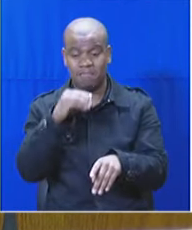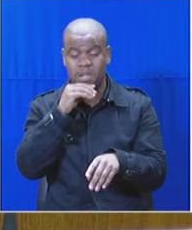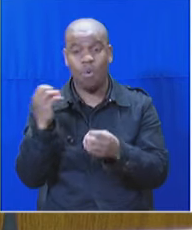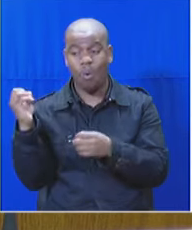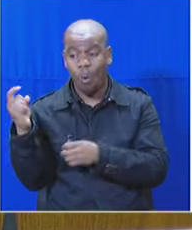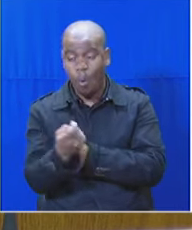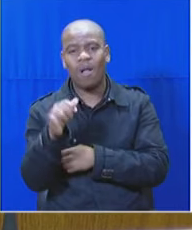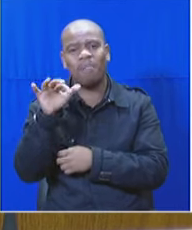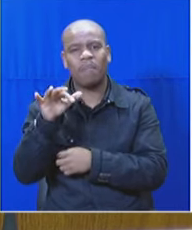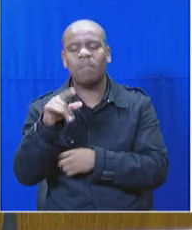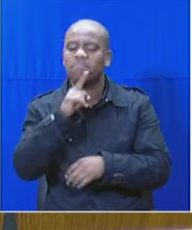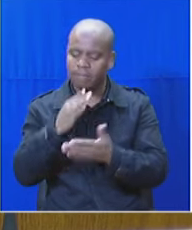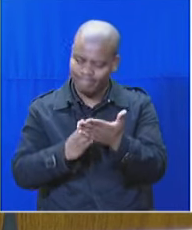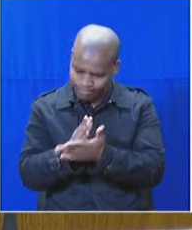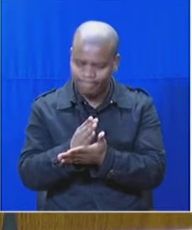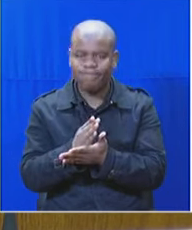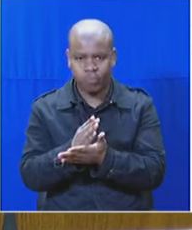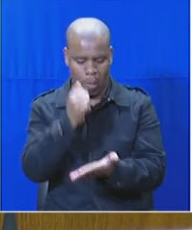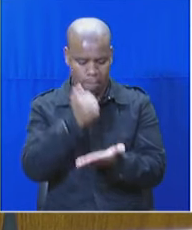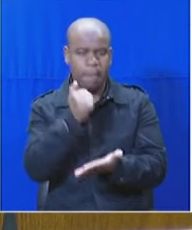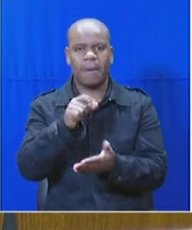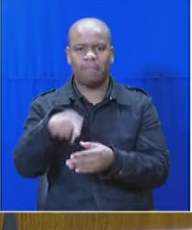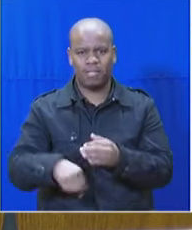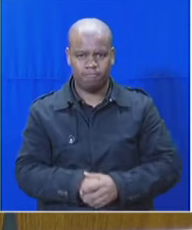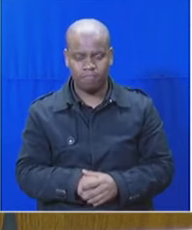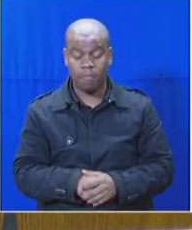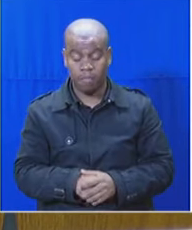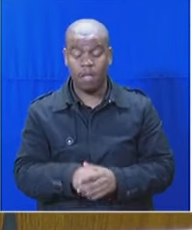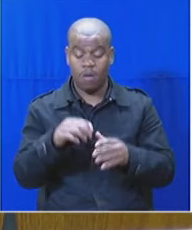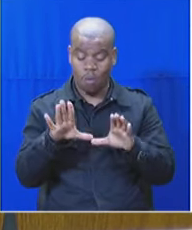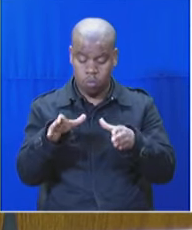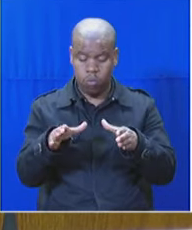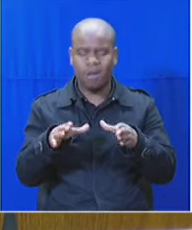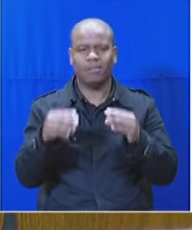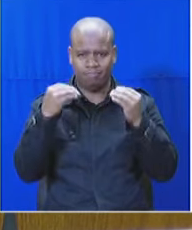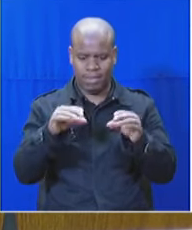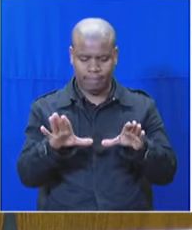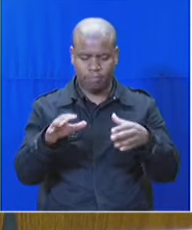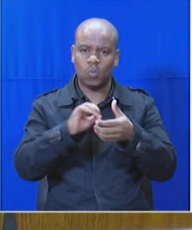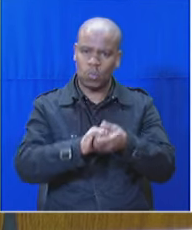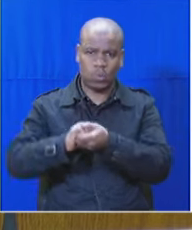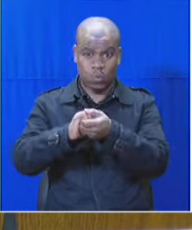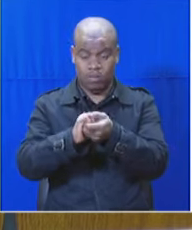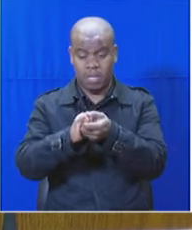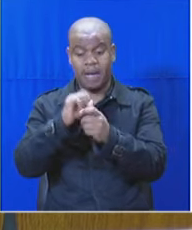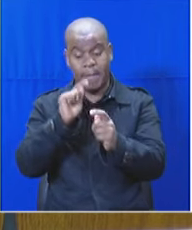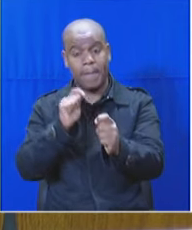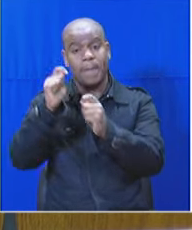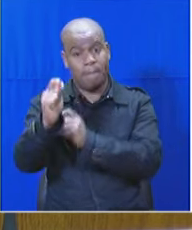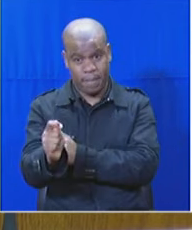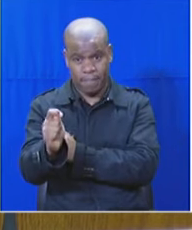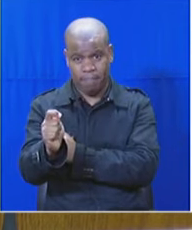must have title to their land. These are people who are thinking about cooperatives, etc., and therefore turning cooperatives